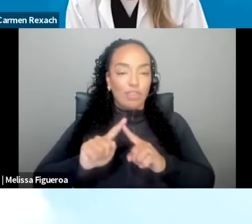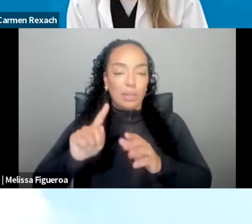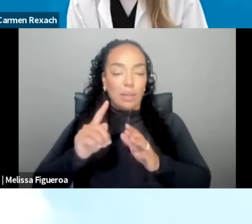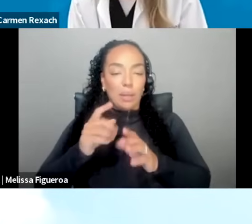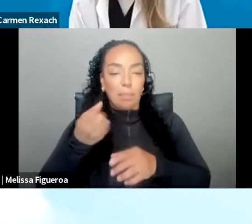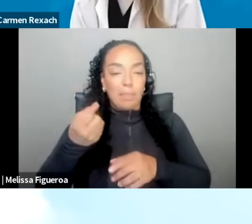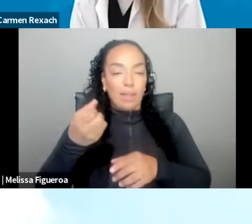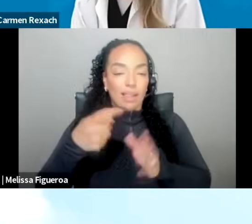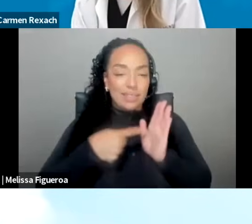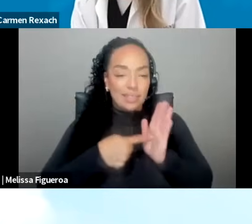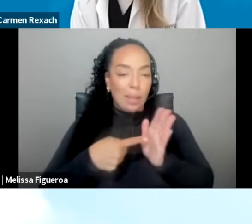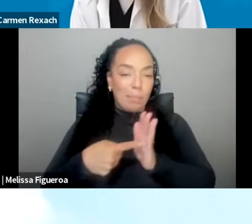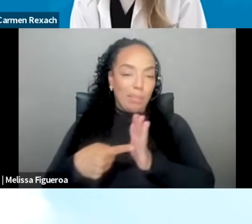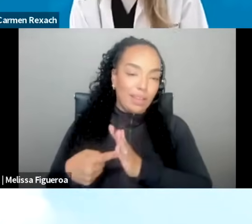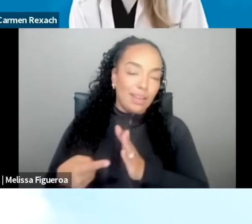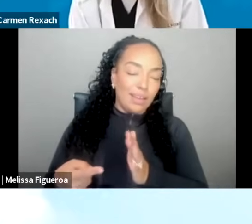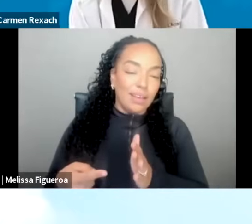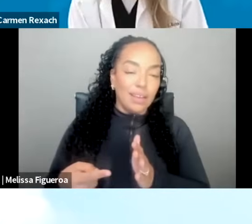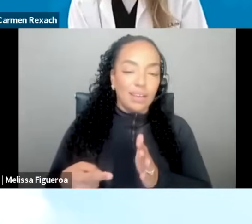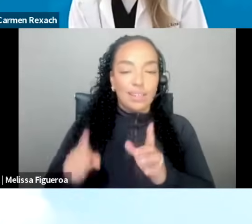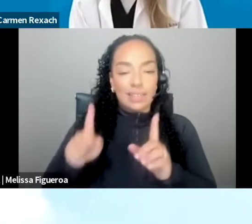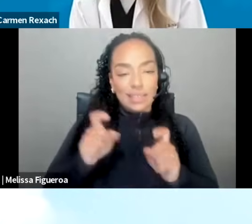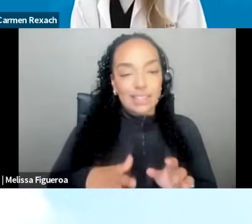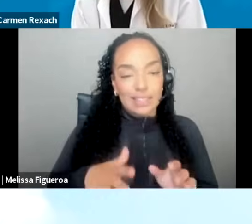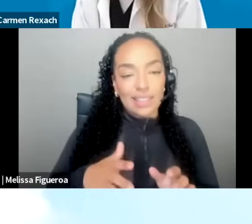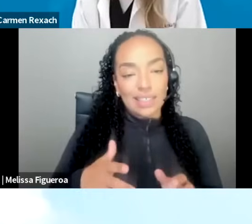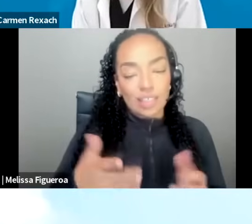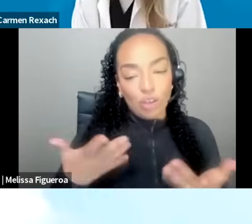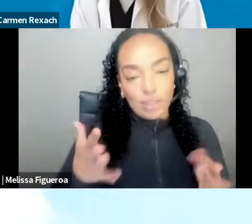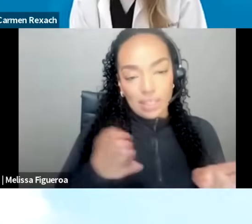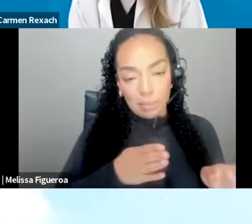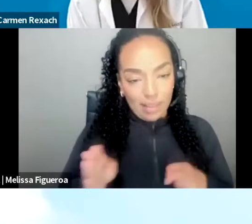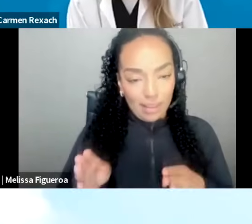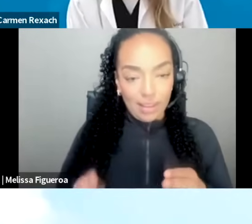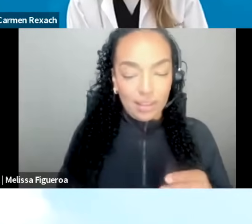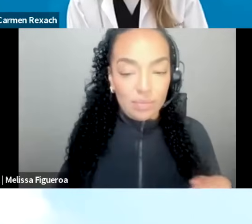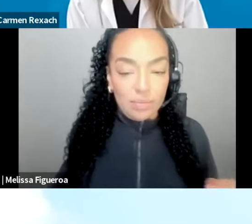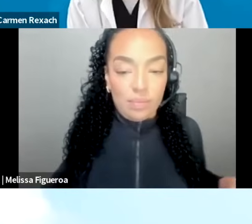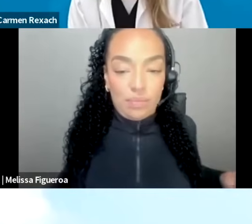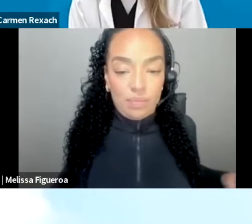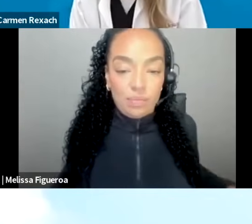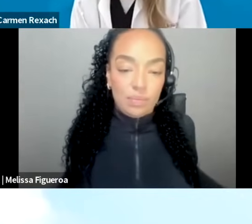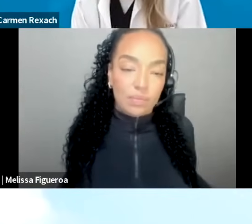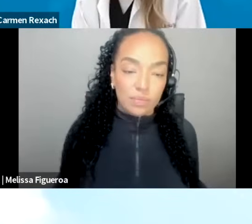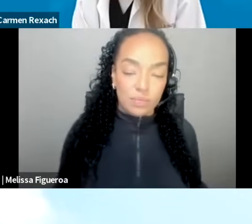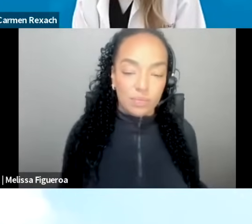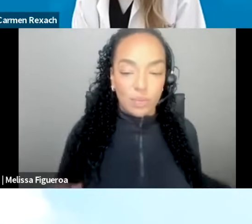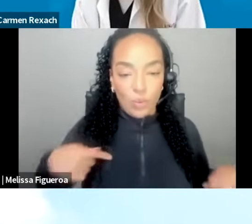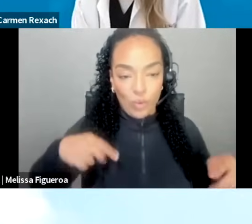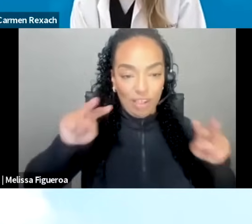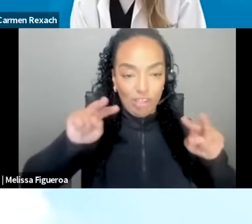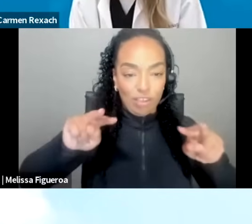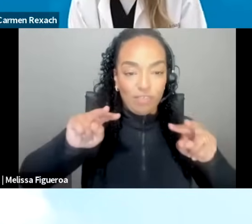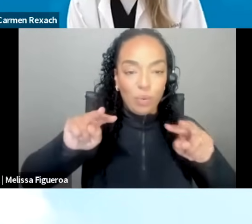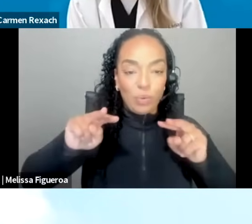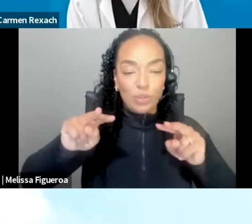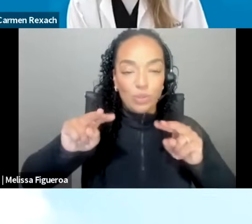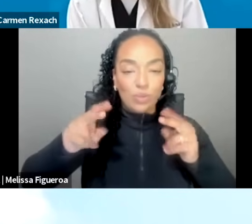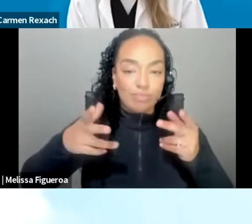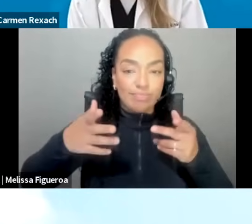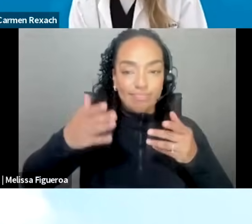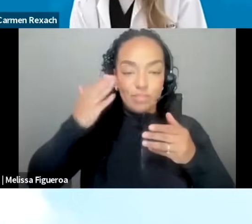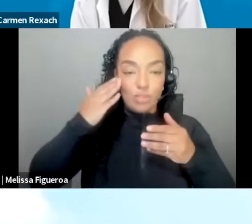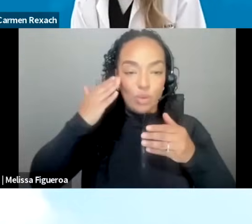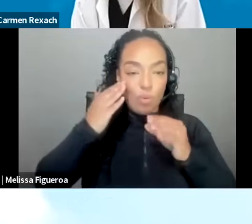that's already underway or being planned. So I know we're all looking forward to hearing more about that, particularly from